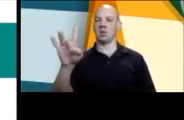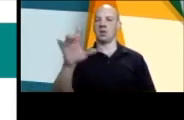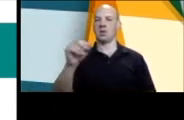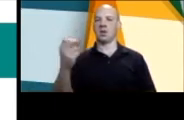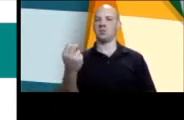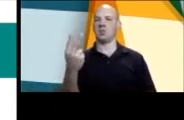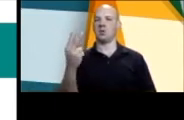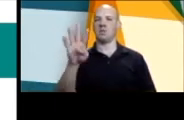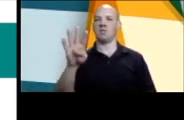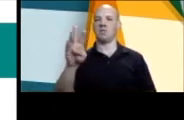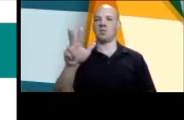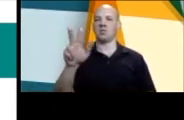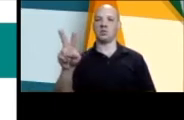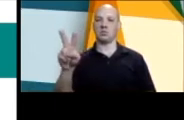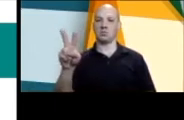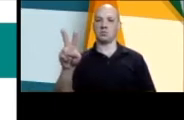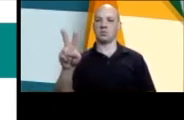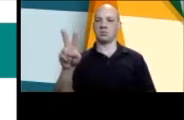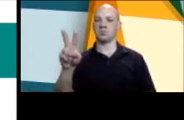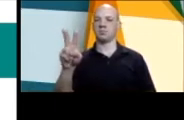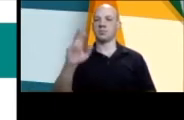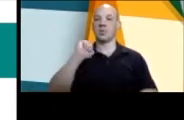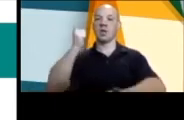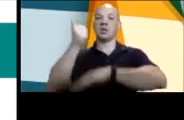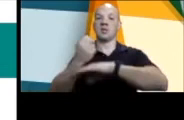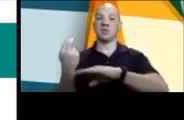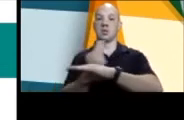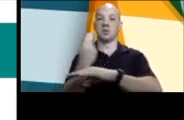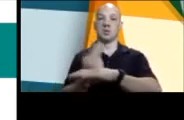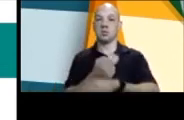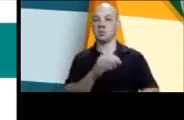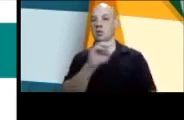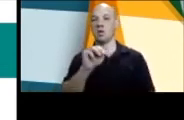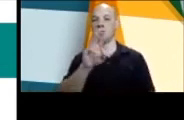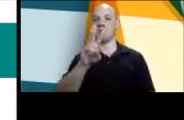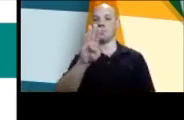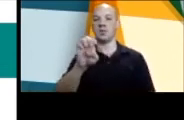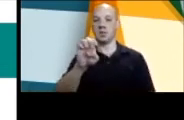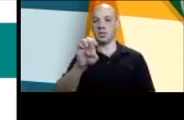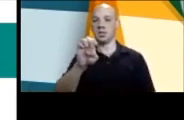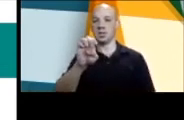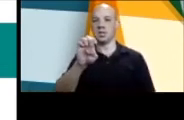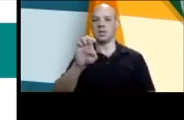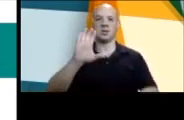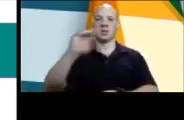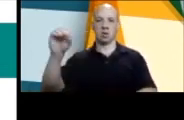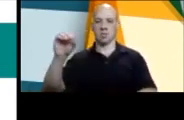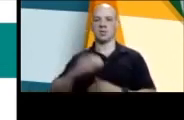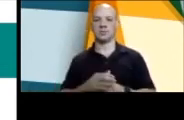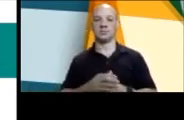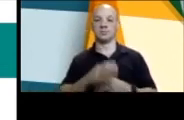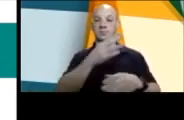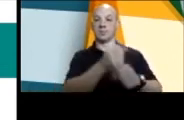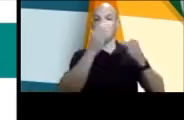12-138, and 12-432 establish the use of MWBE firms. As a recipient of